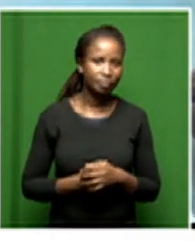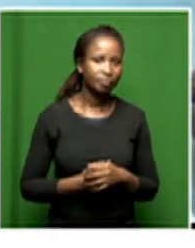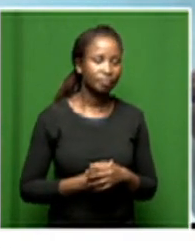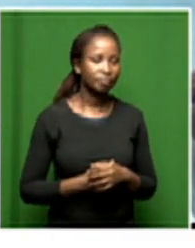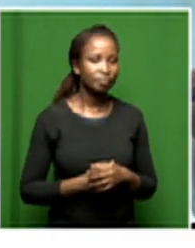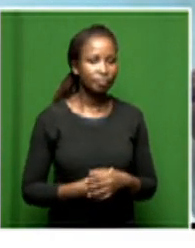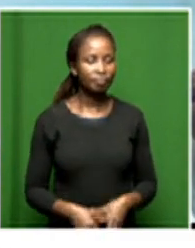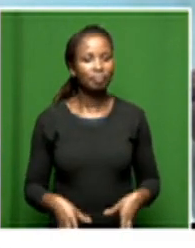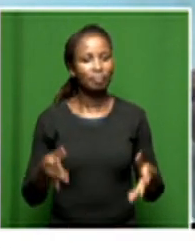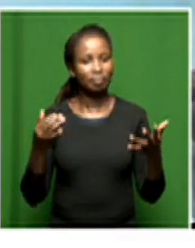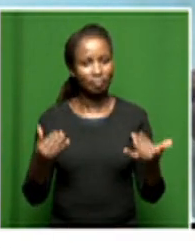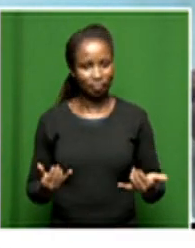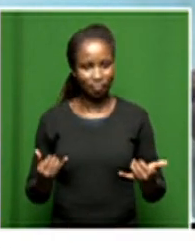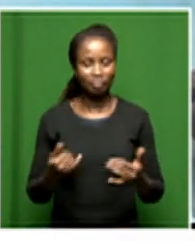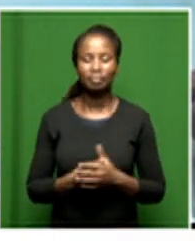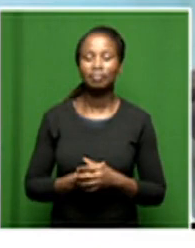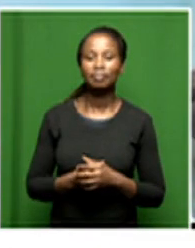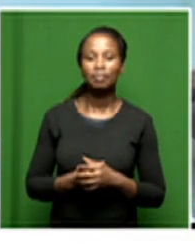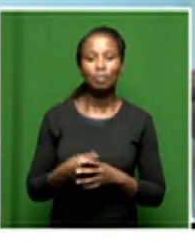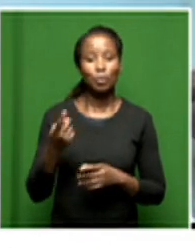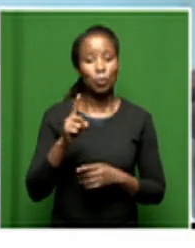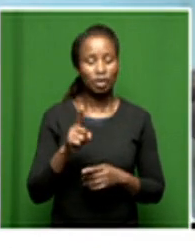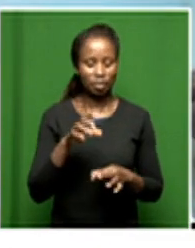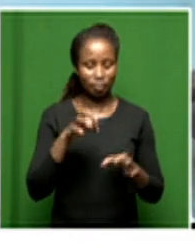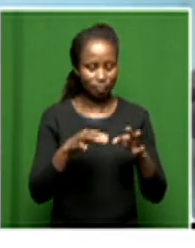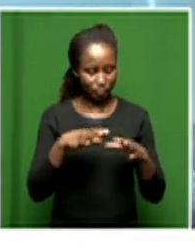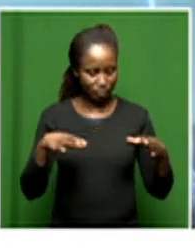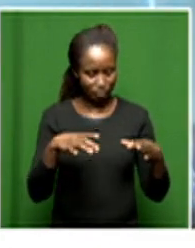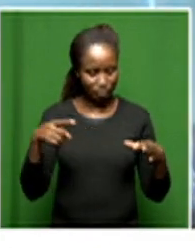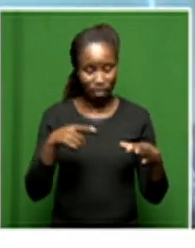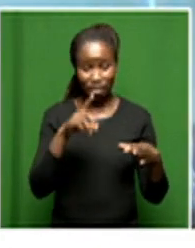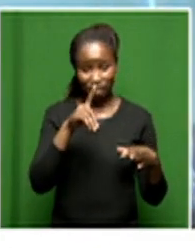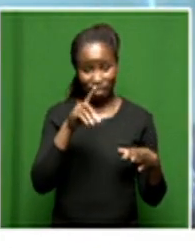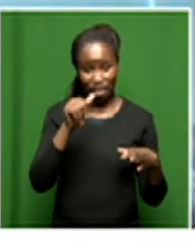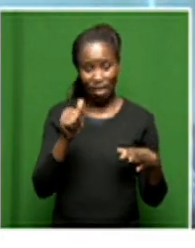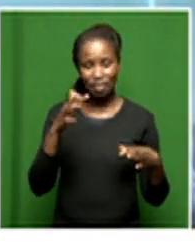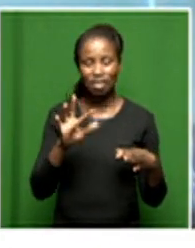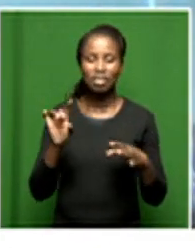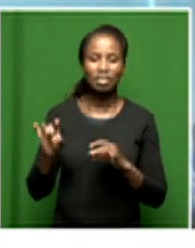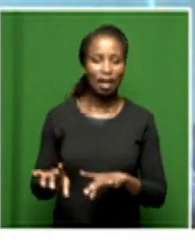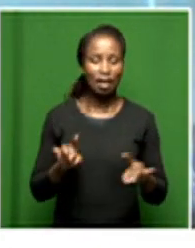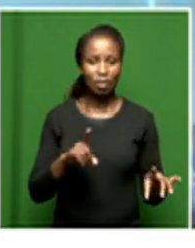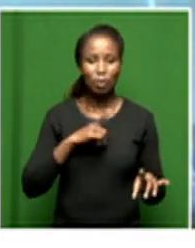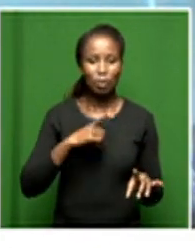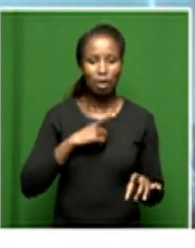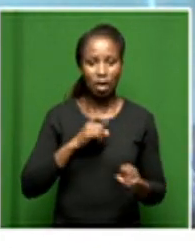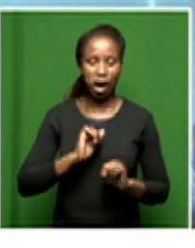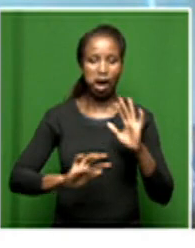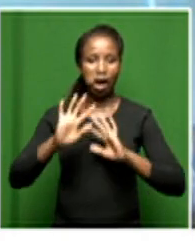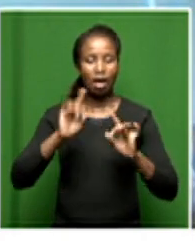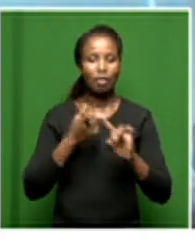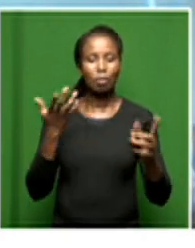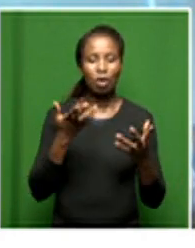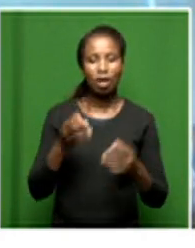What is uncategorical is that the party suffered a major setback in Eldorado Park